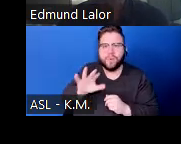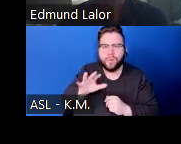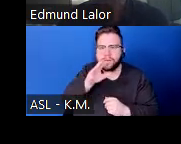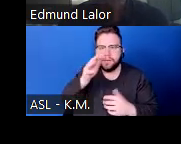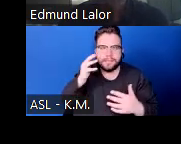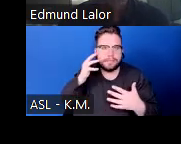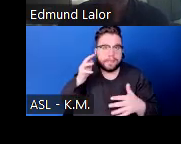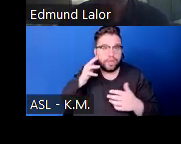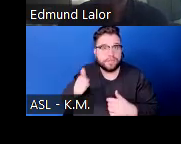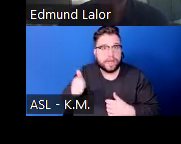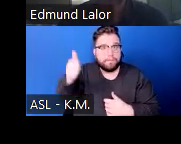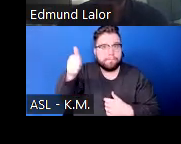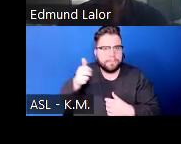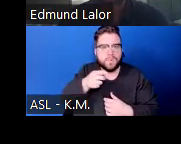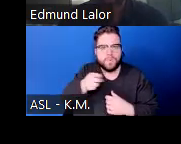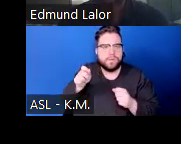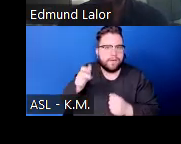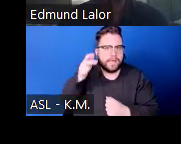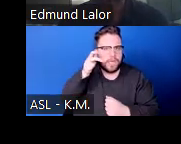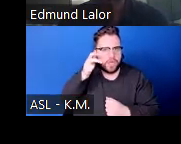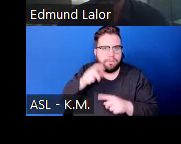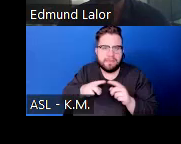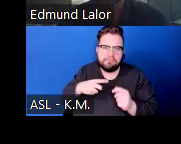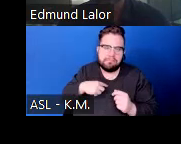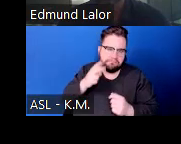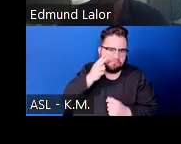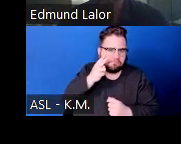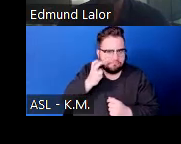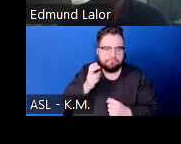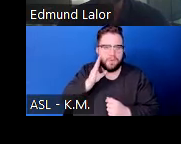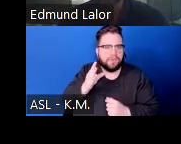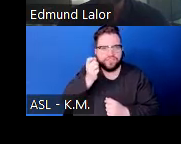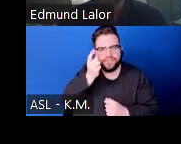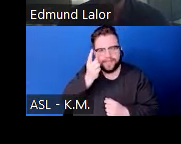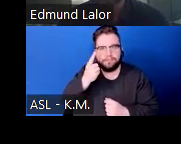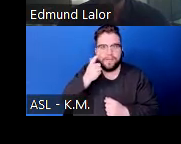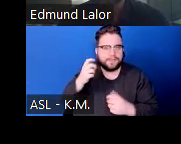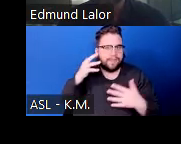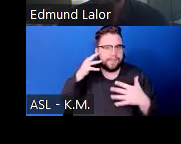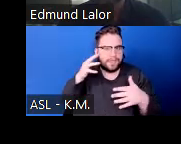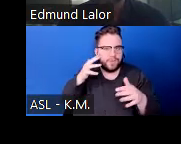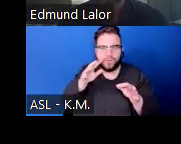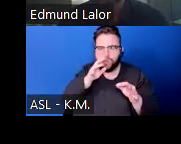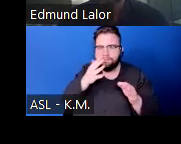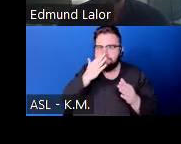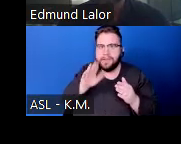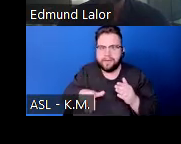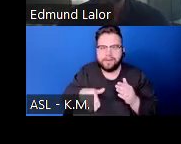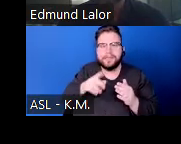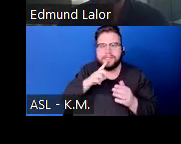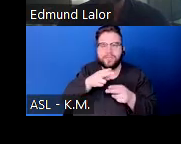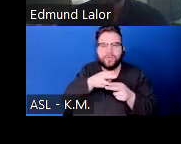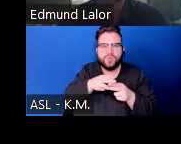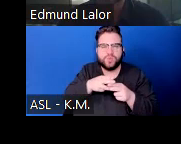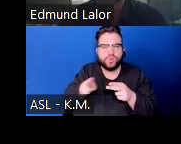it, but I expect that you will not be able to understand it because we've degraded it so badly. It's a short excerpt from the book, The Old Man and